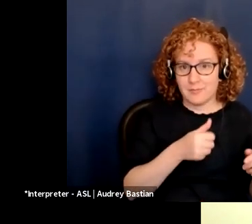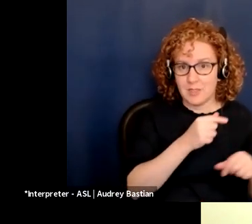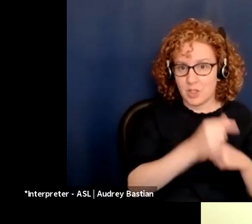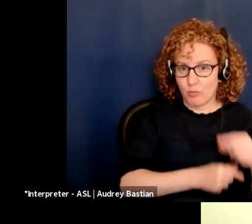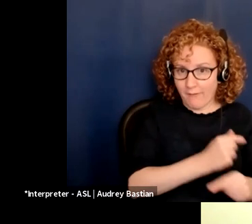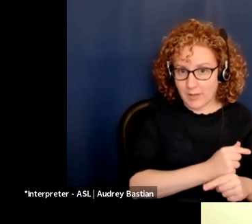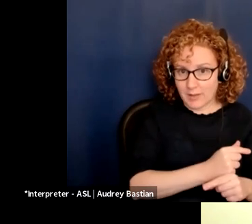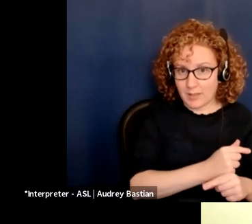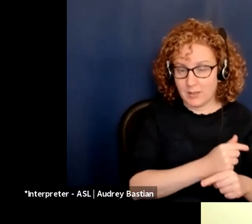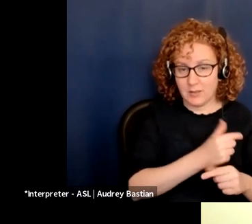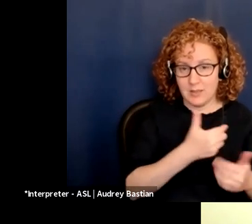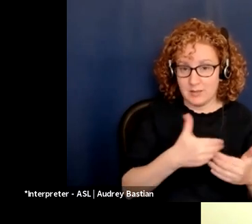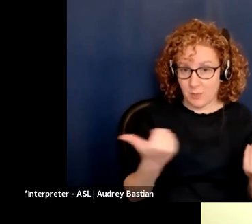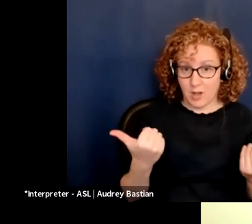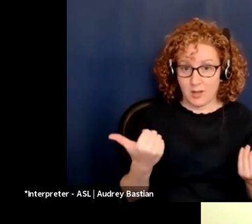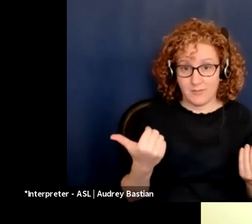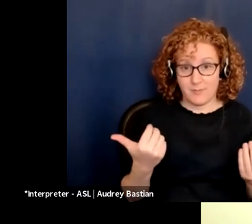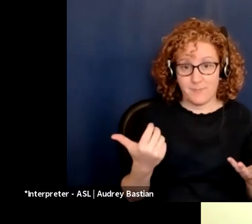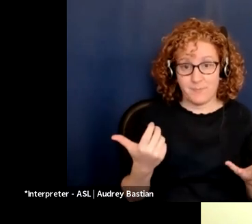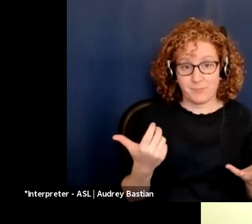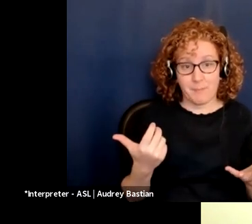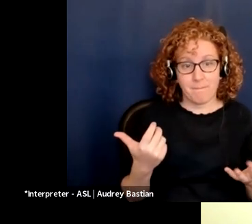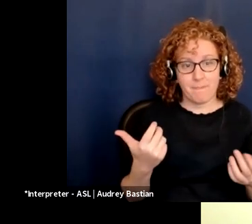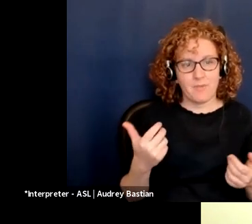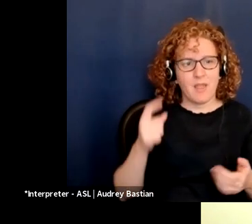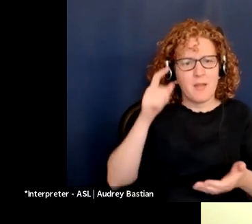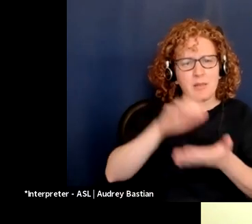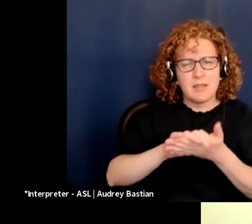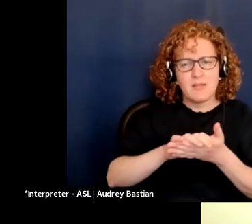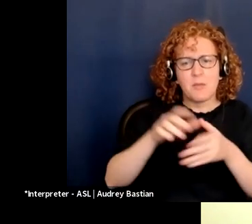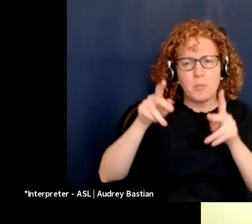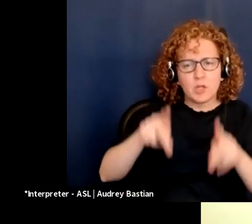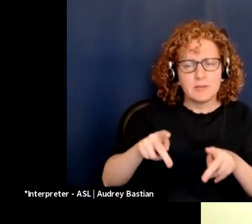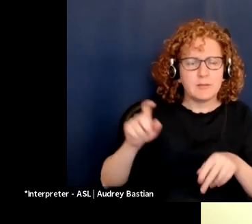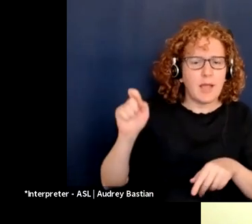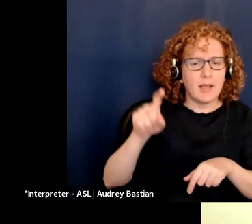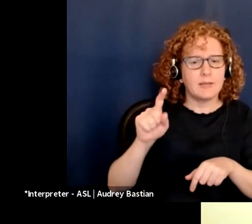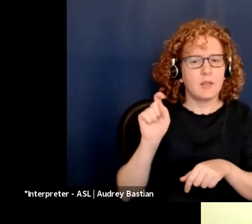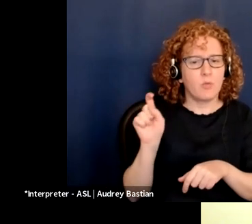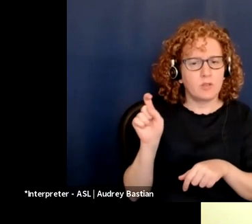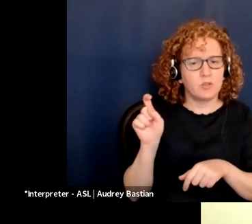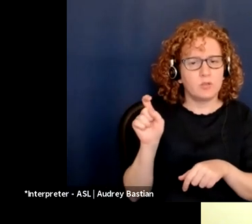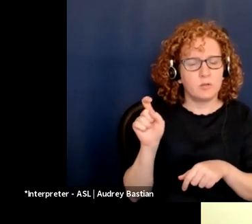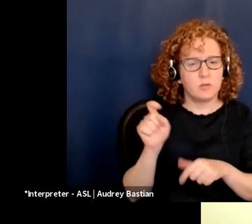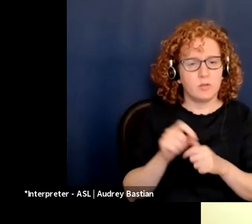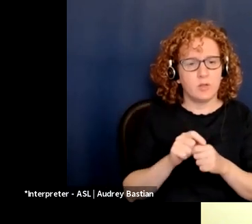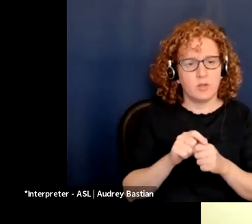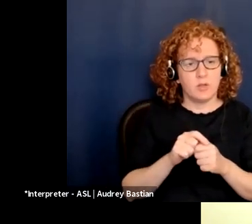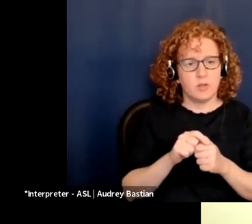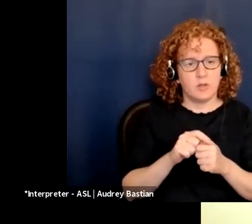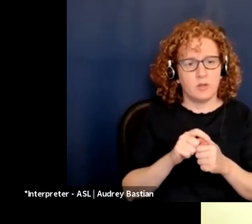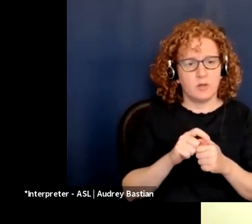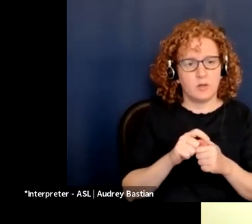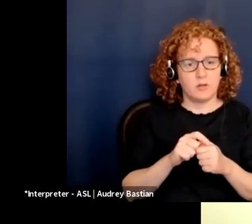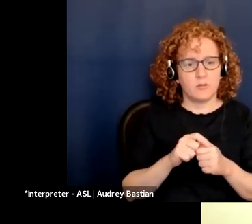geographically separated. And I know, like, I believe the person who was asking the question was Irish.